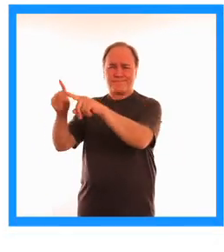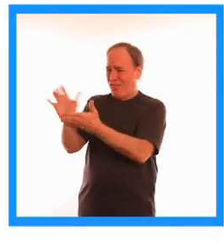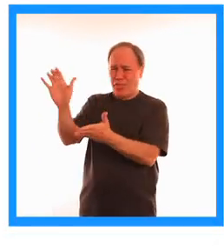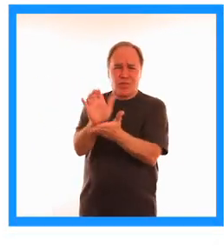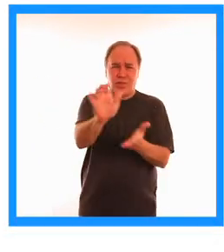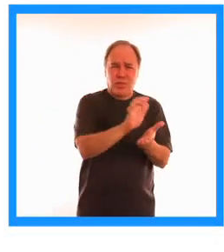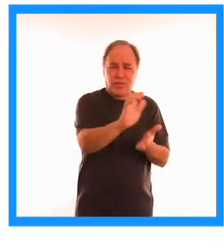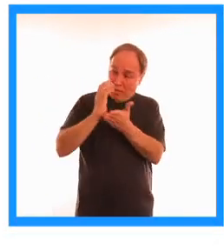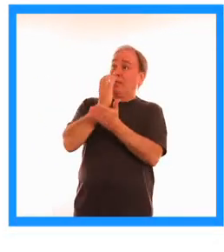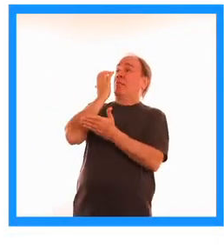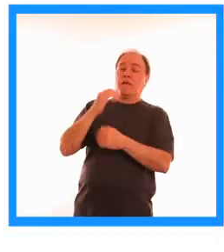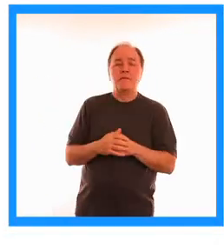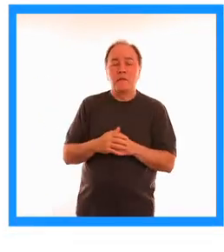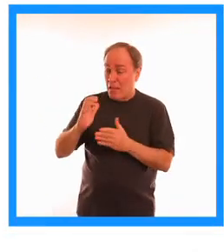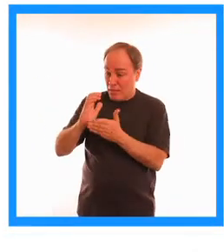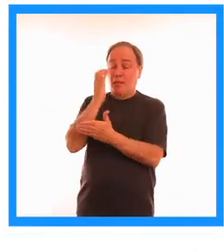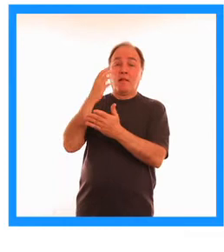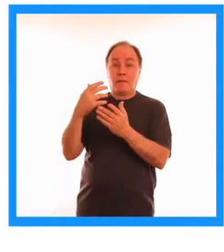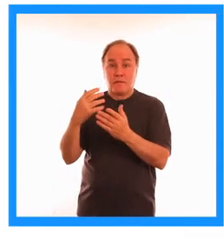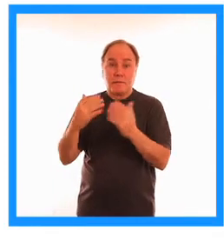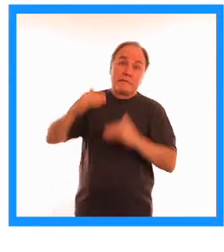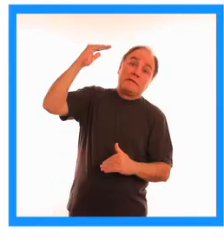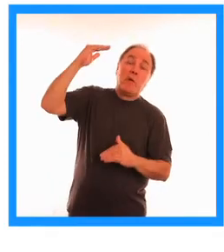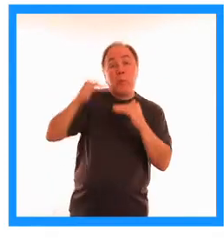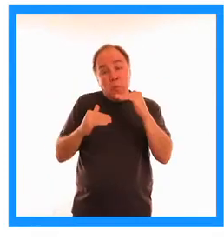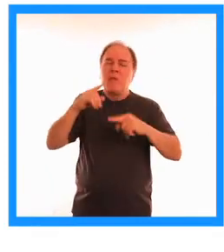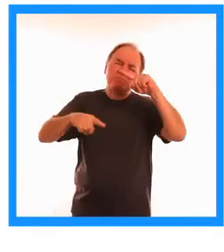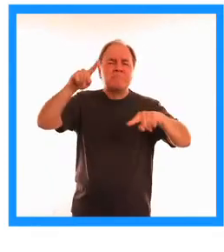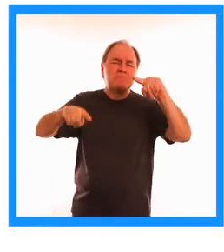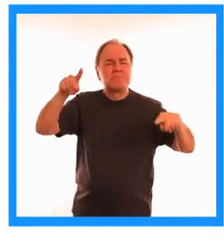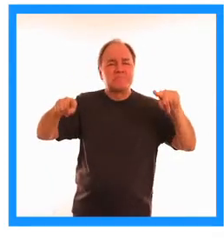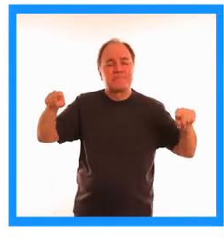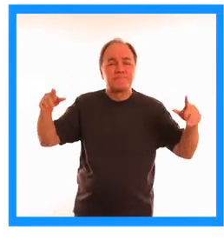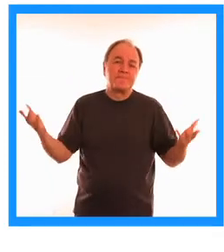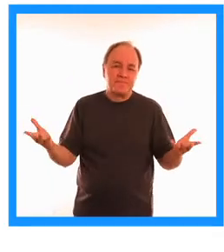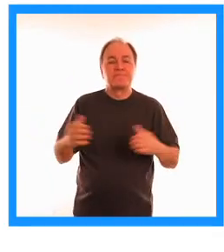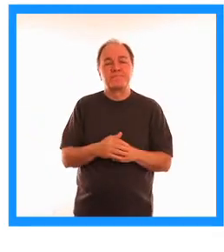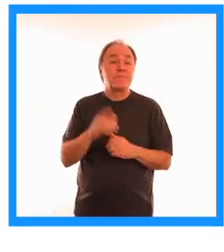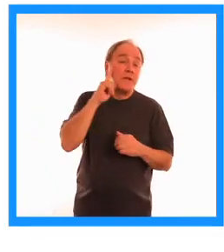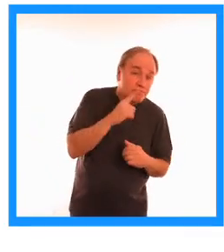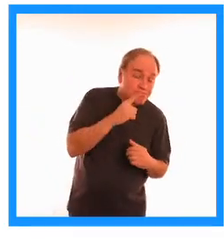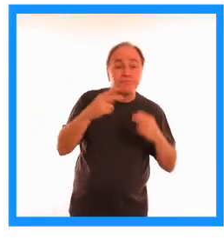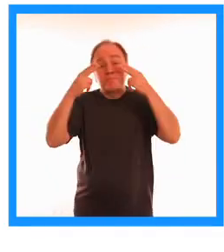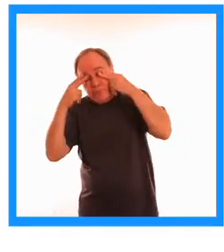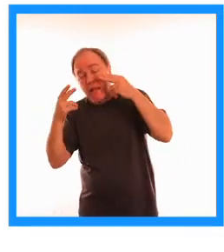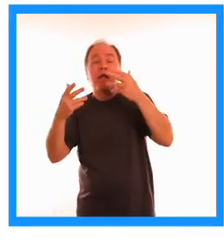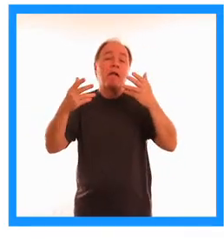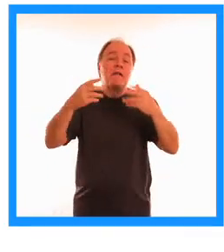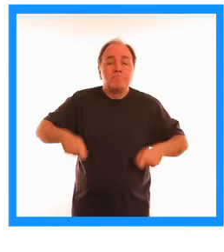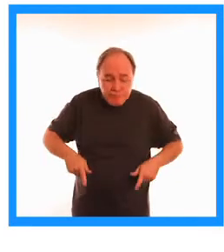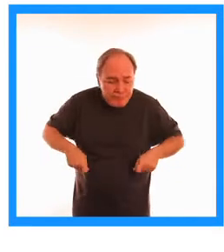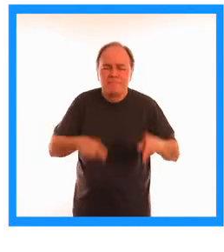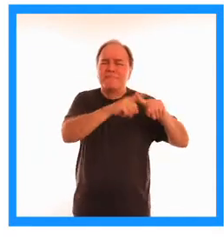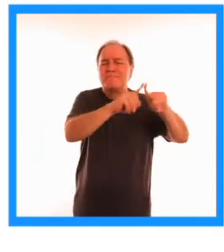Exclusion often stems from invisibility. Few countries have reliable information on how many of their citizens are children with disabilities, what disabilities